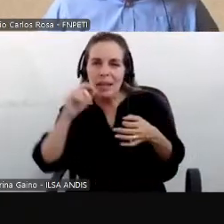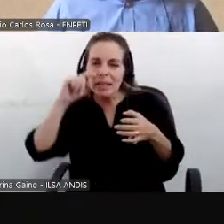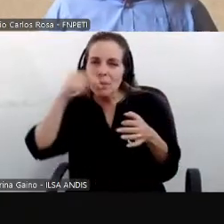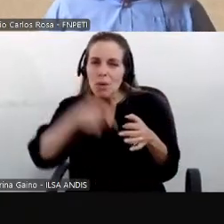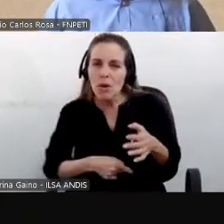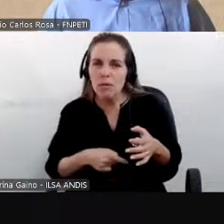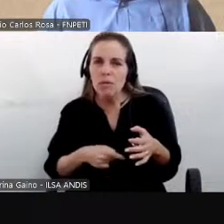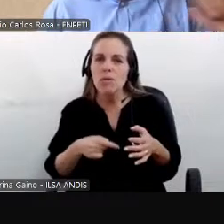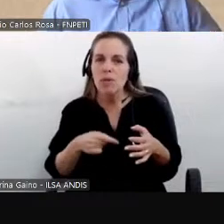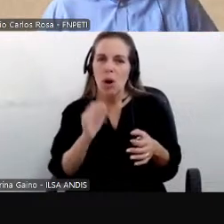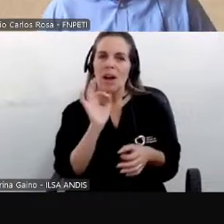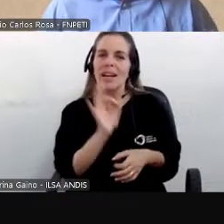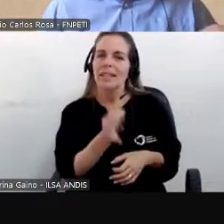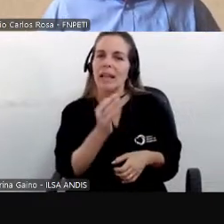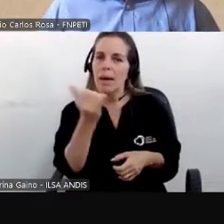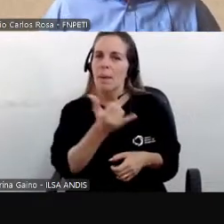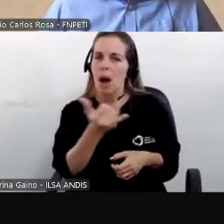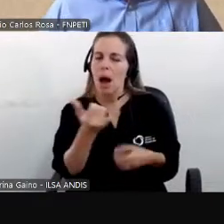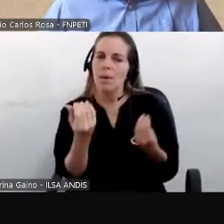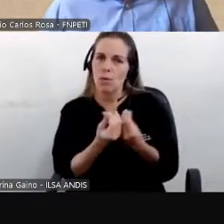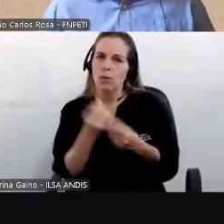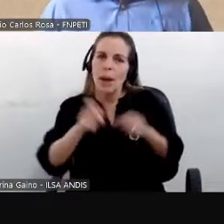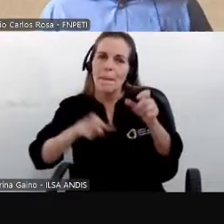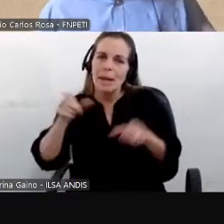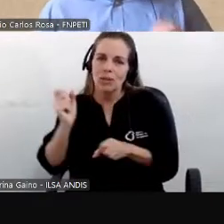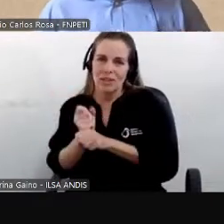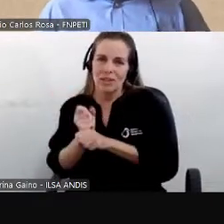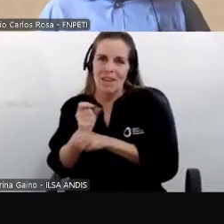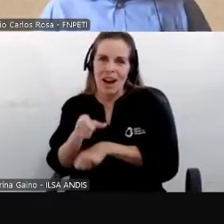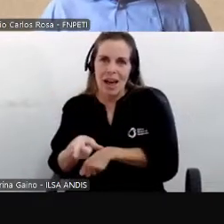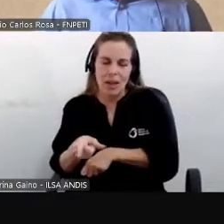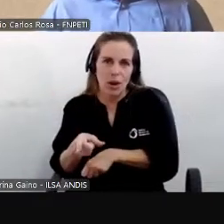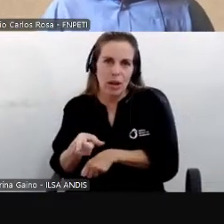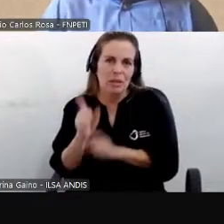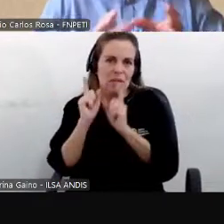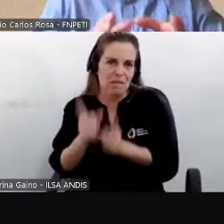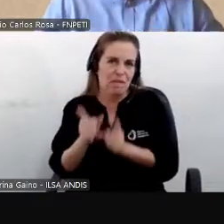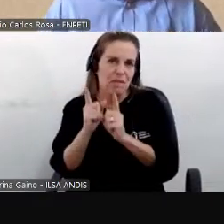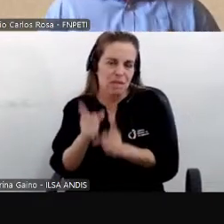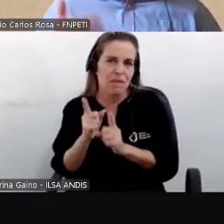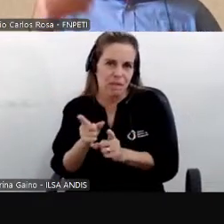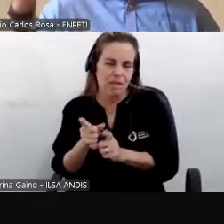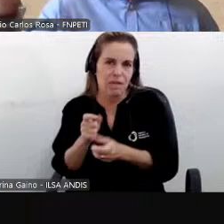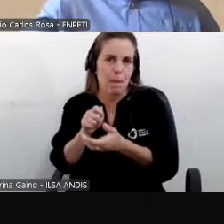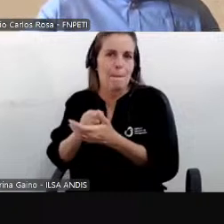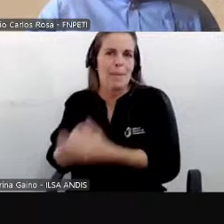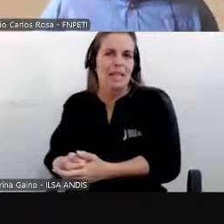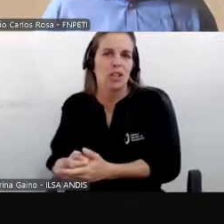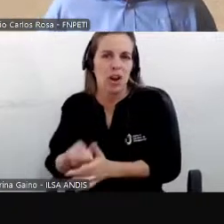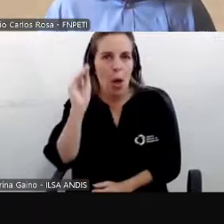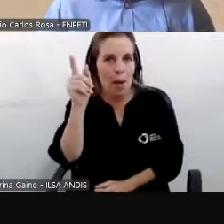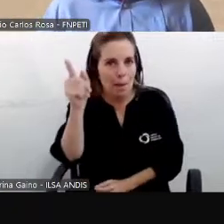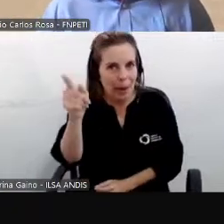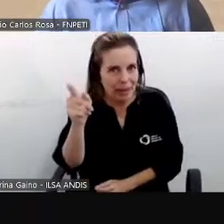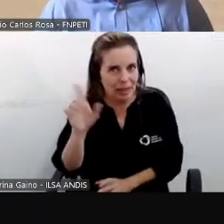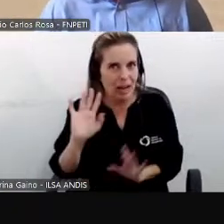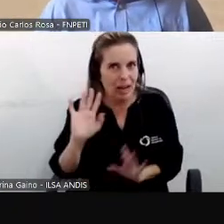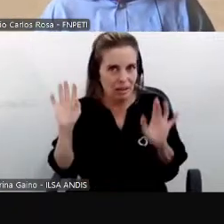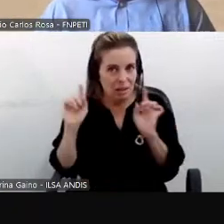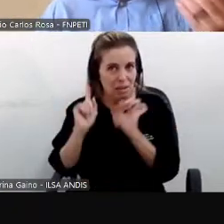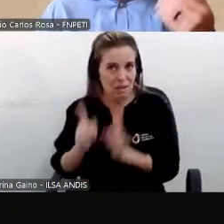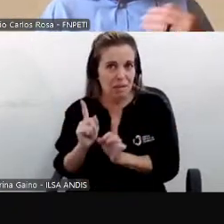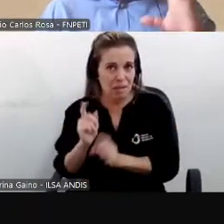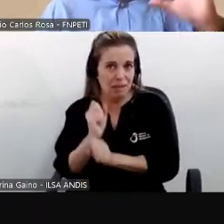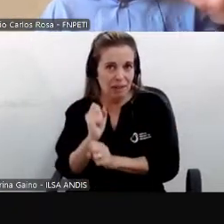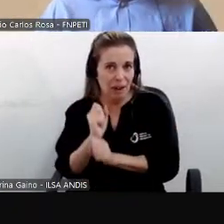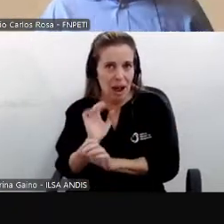There has been an assessment done, and we know that there is a large mass of workers who are subjected to these conditions